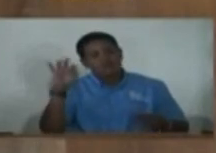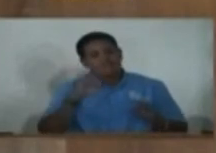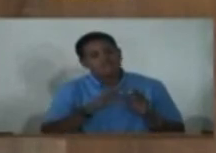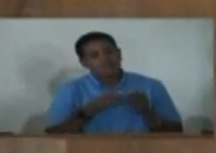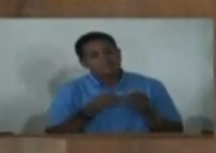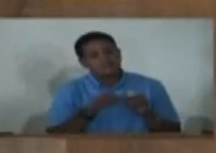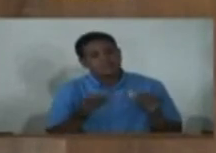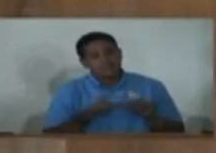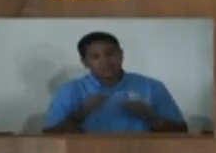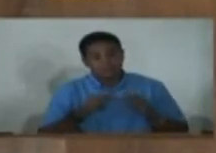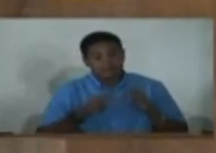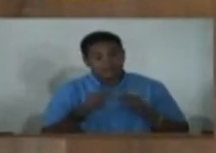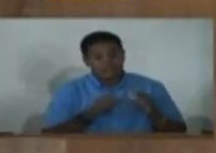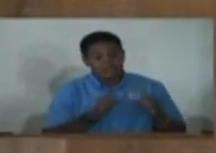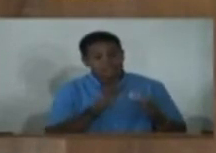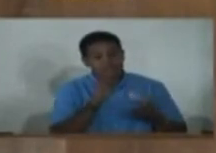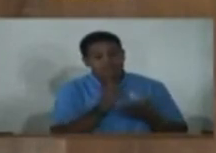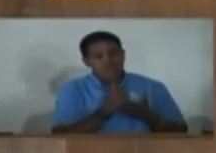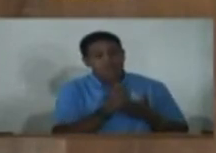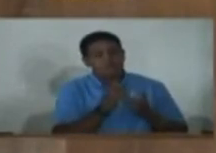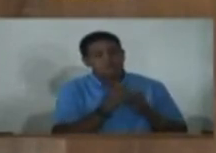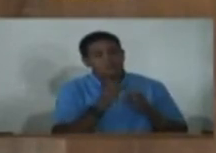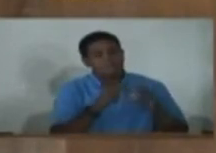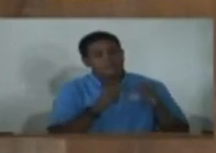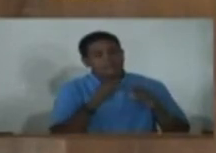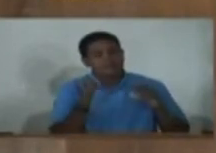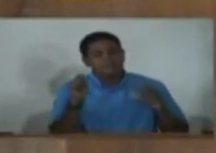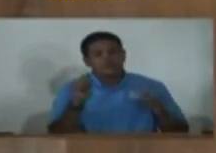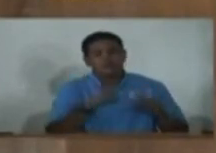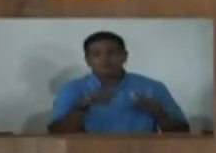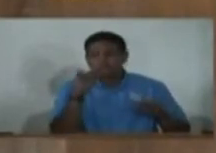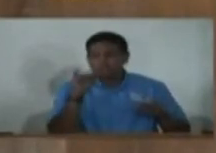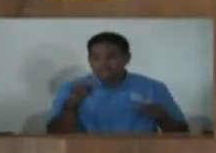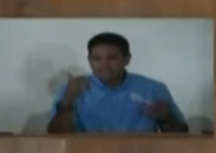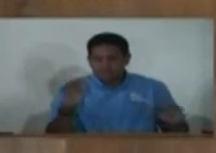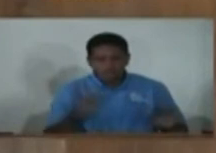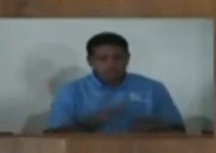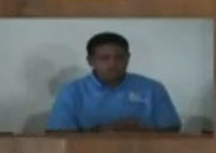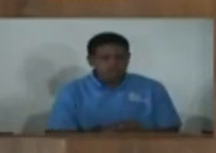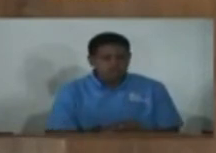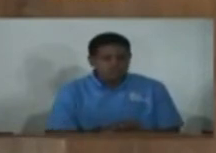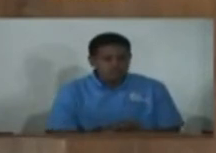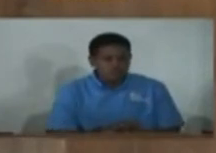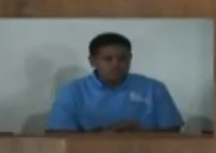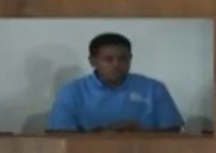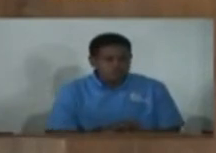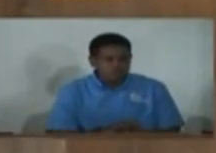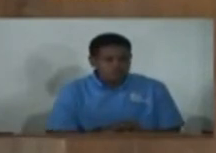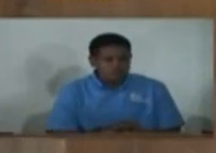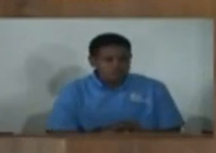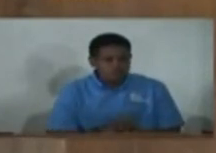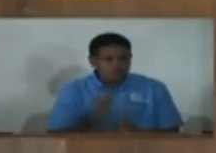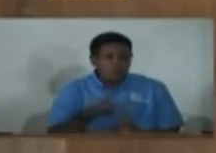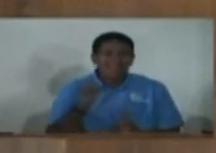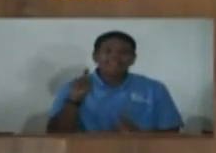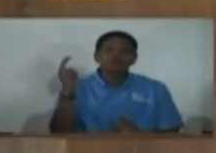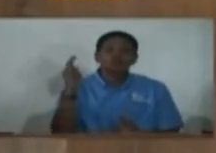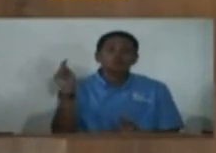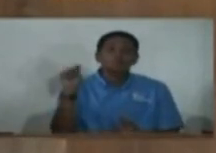yard. And I've been helping her with it, but it's not yet finished. And so when they need to use a bathroom, they have to